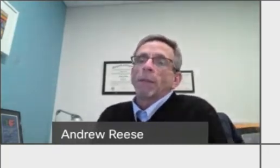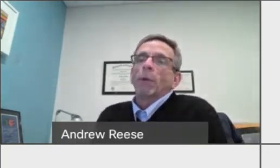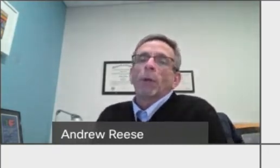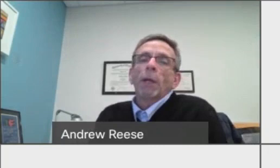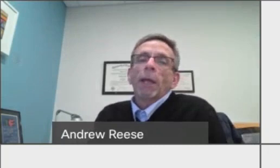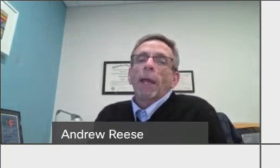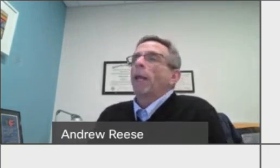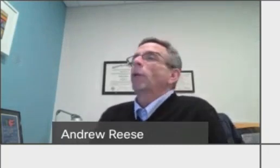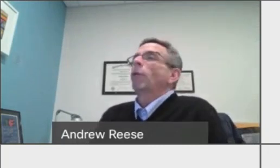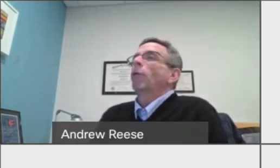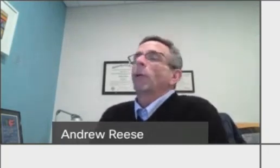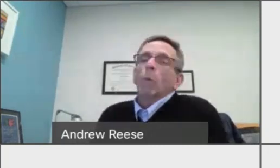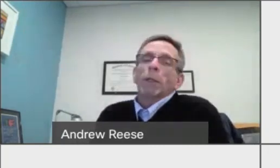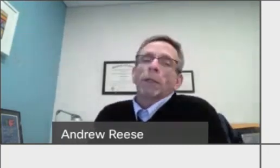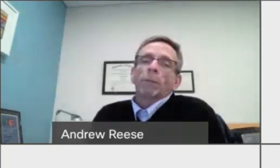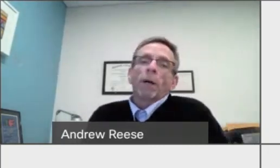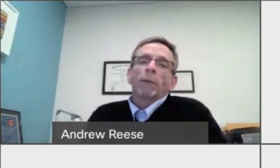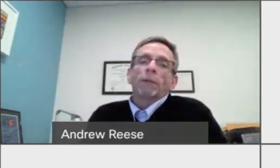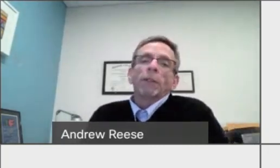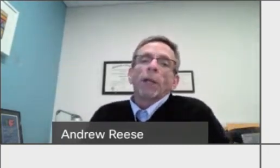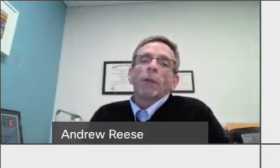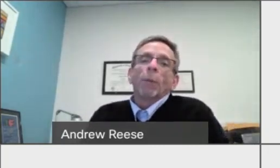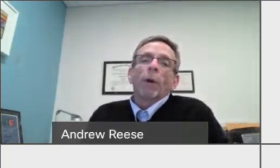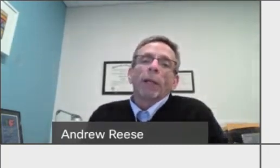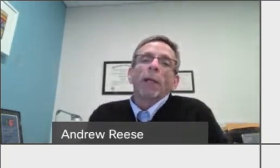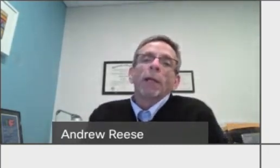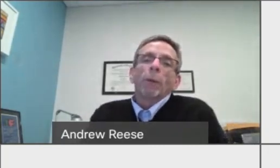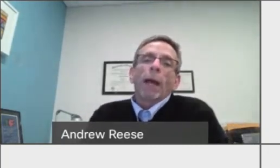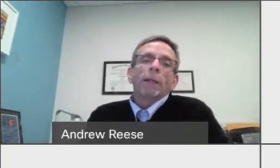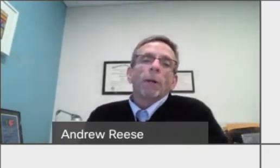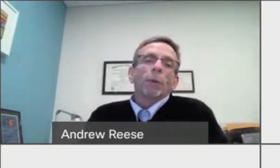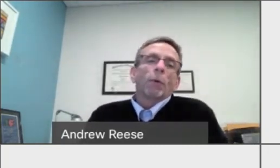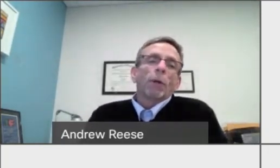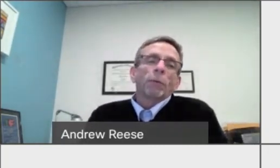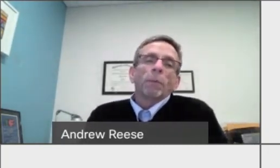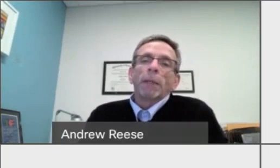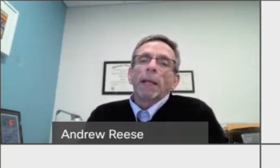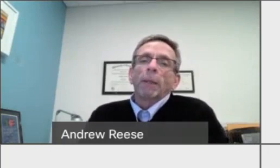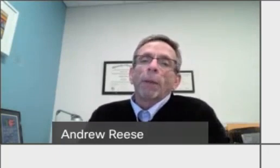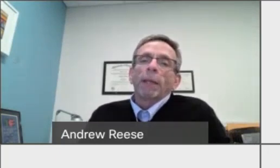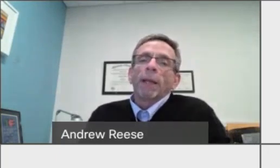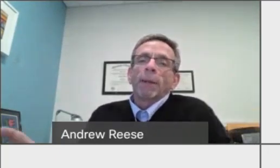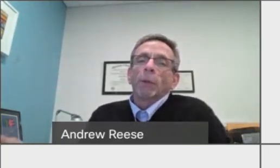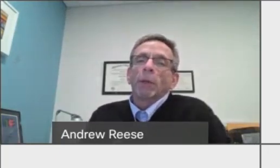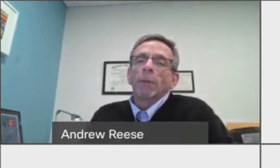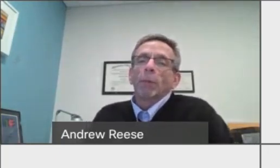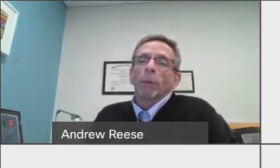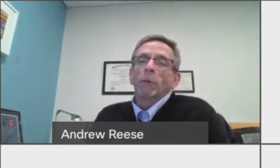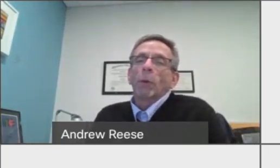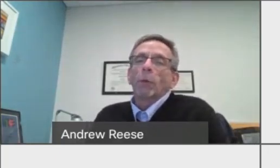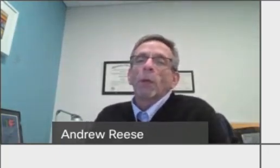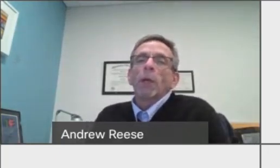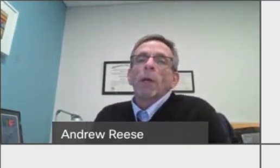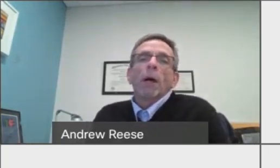in December and 31 test positive in January. If you add them up across from the beginning of the pandemic, you'll come up